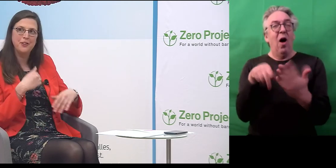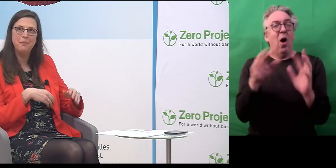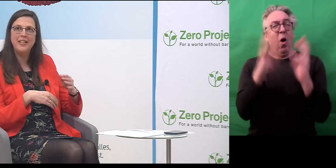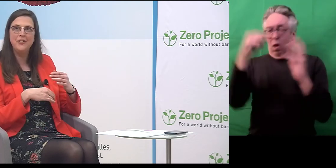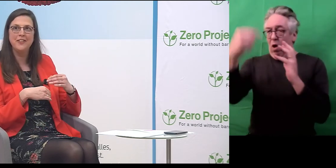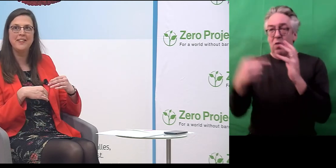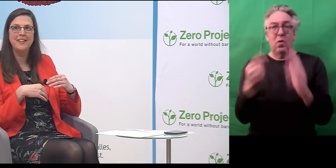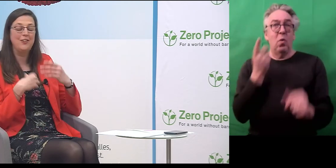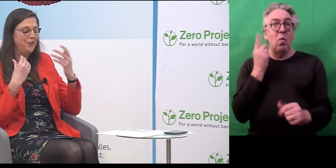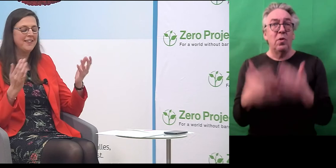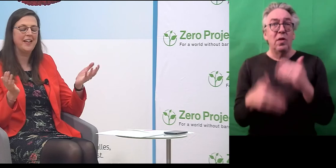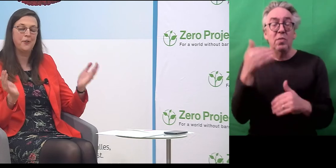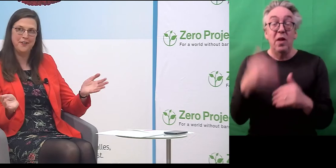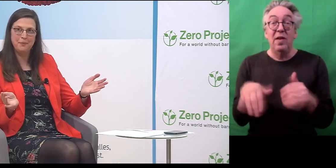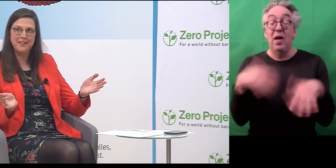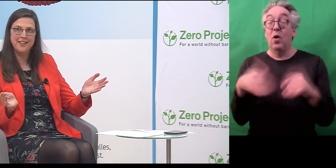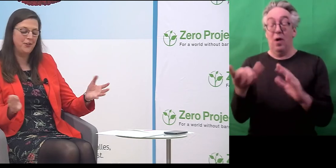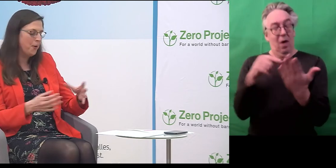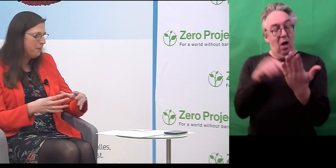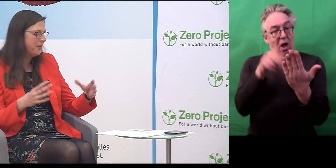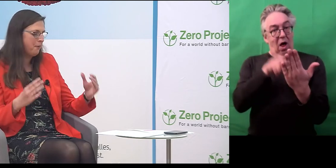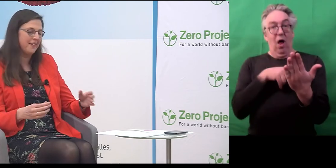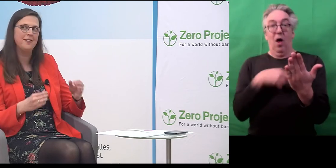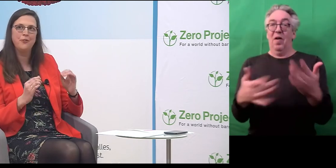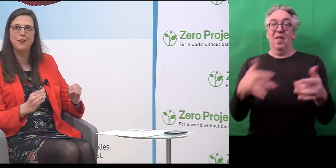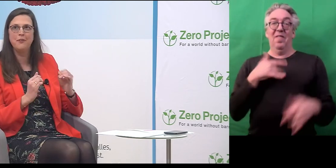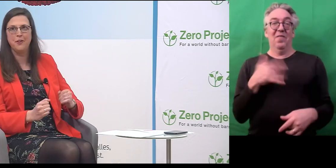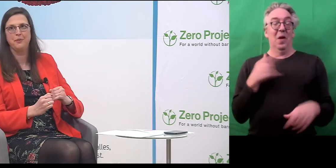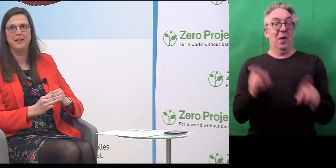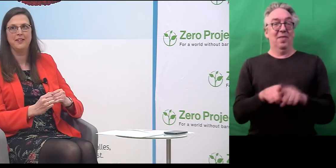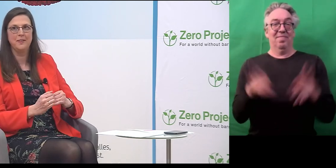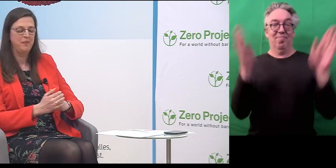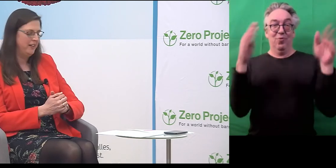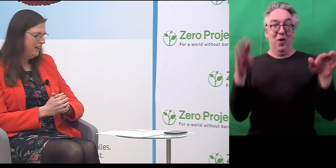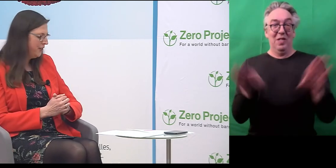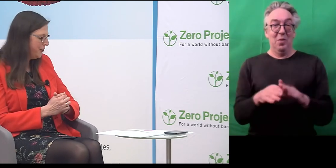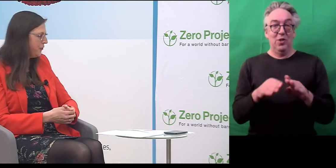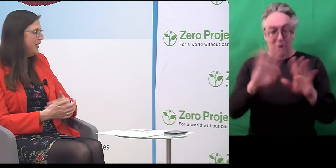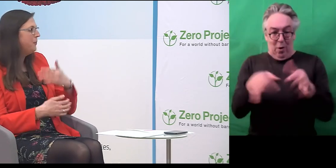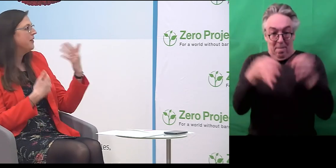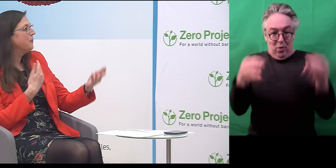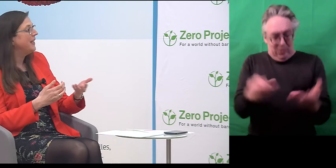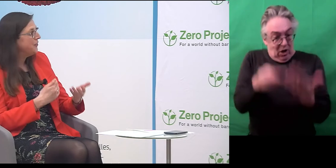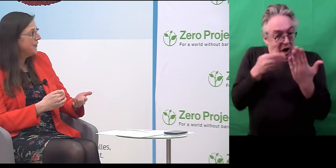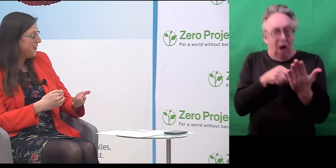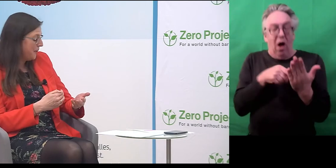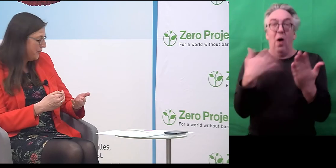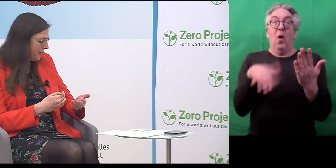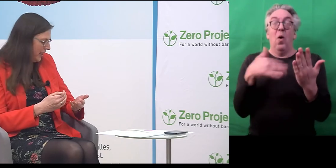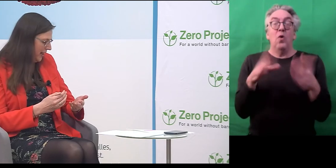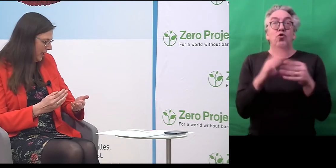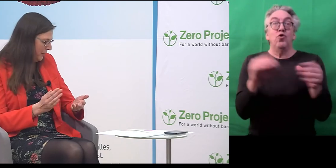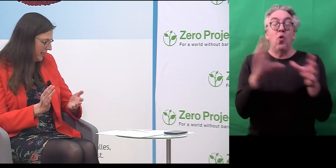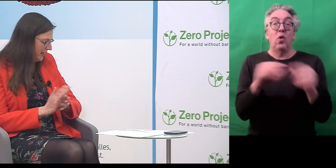with the nominations, it feels like Christmas and you open a present full of awesomeness. So usually when the nominations